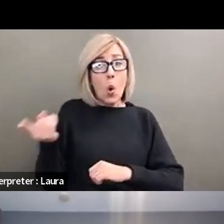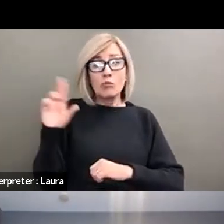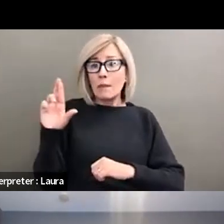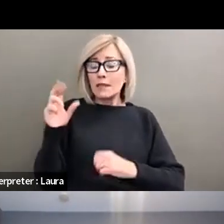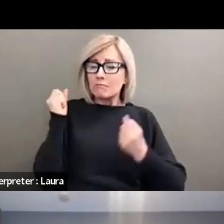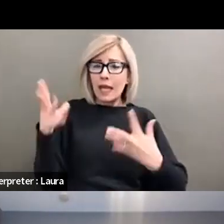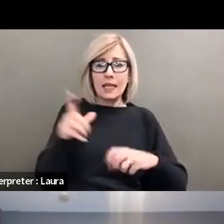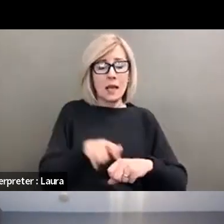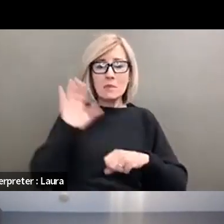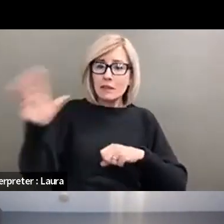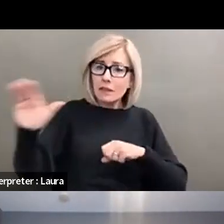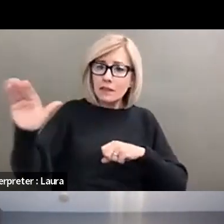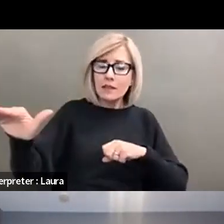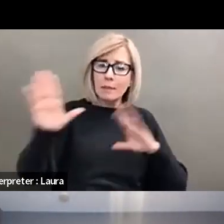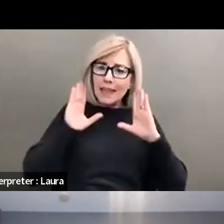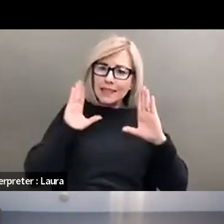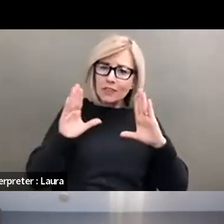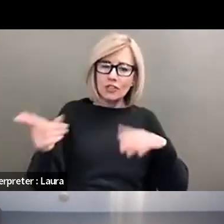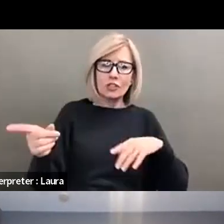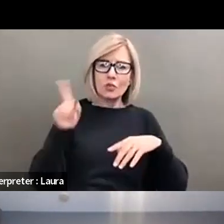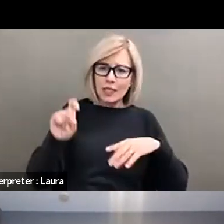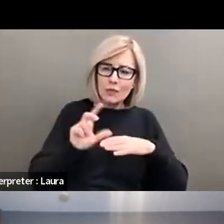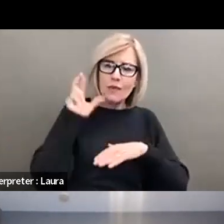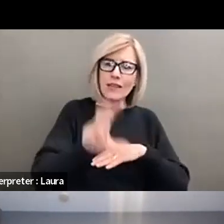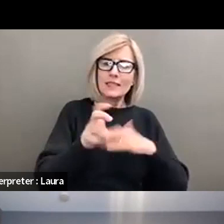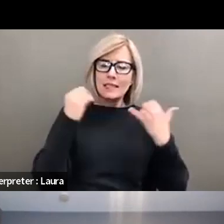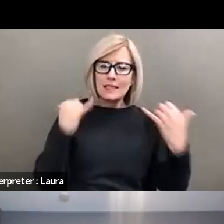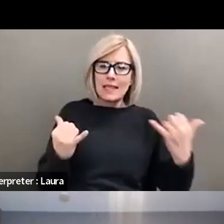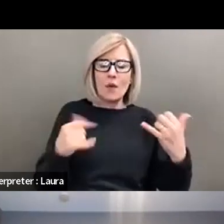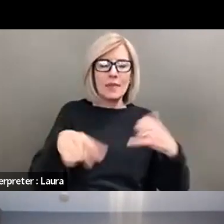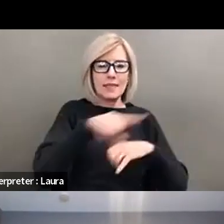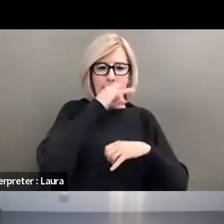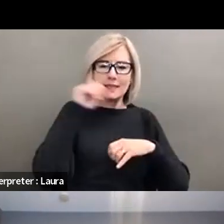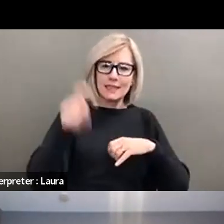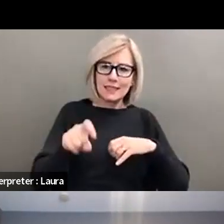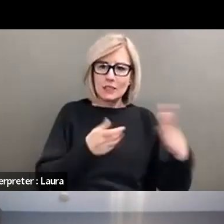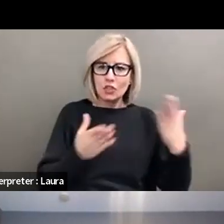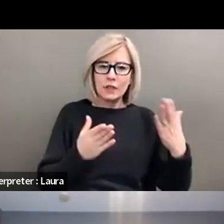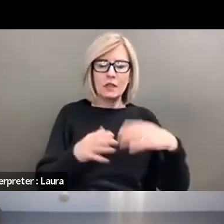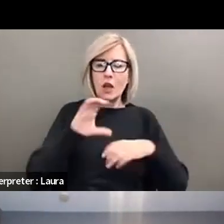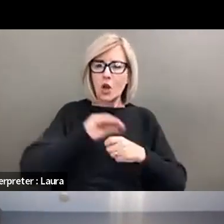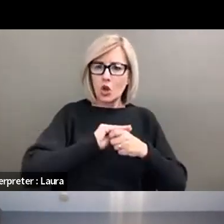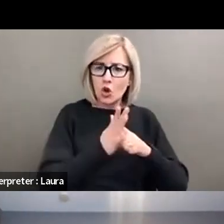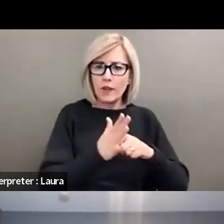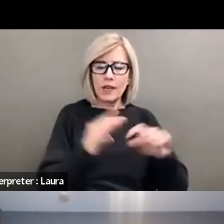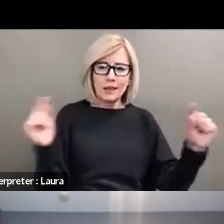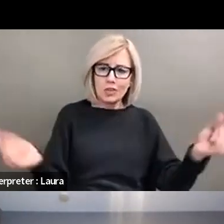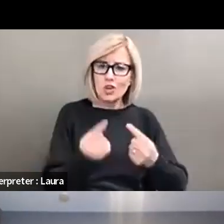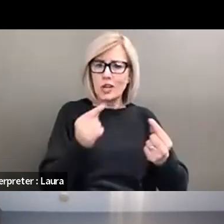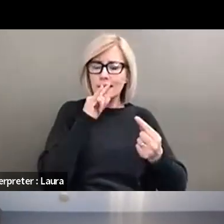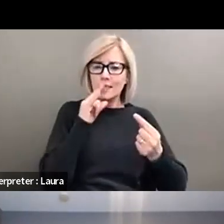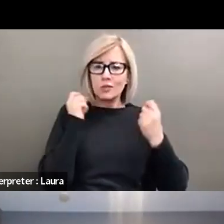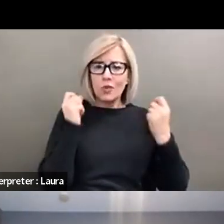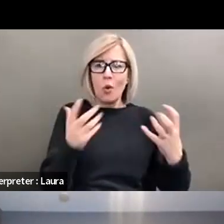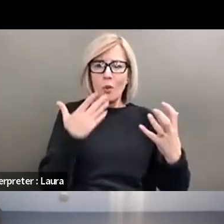times, just pay attention. You have to invest in this now. These kids need this service. COVID has hurt these kids so bad.